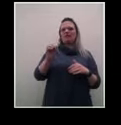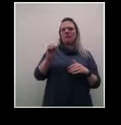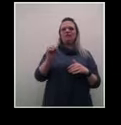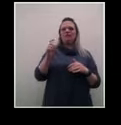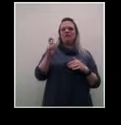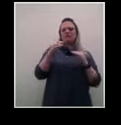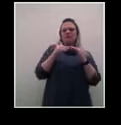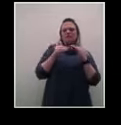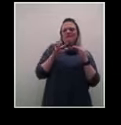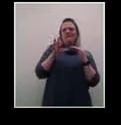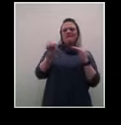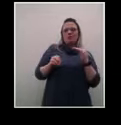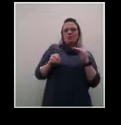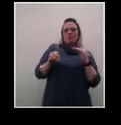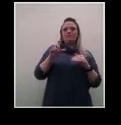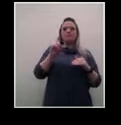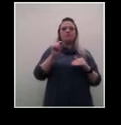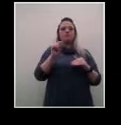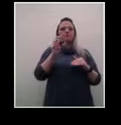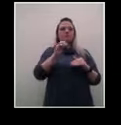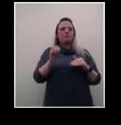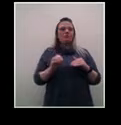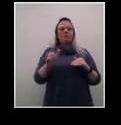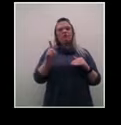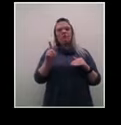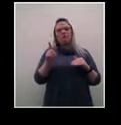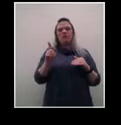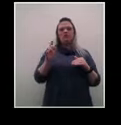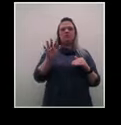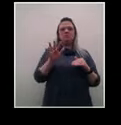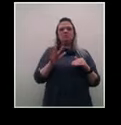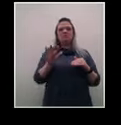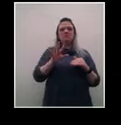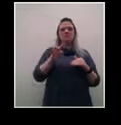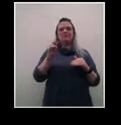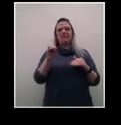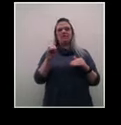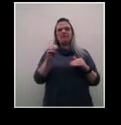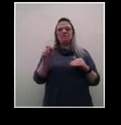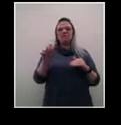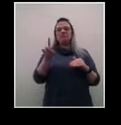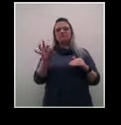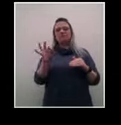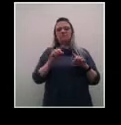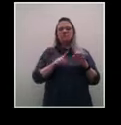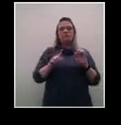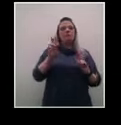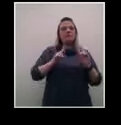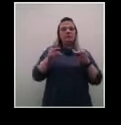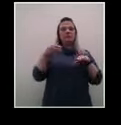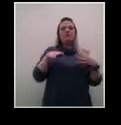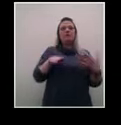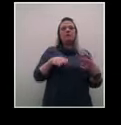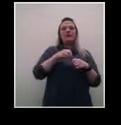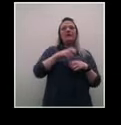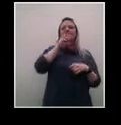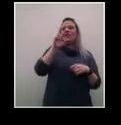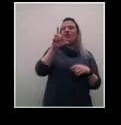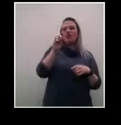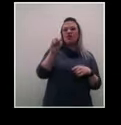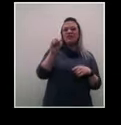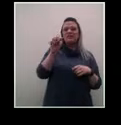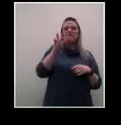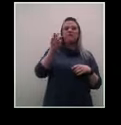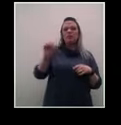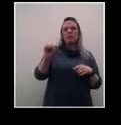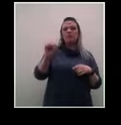50%, 20%, 21% or so, 70 to 79, but there have been individuals who perished in their 30s, in their 40s,